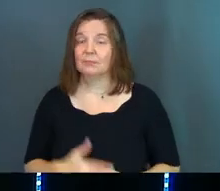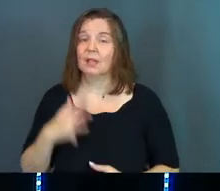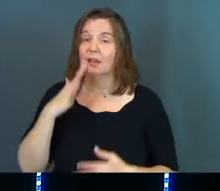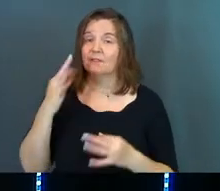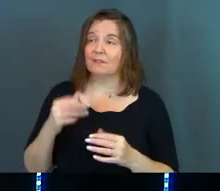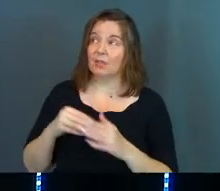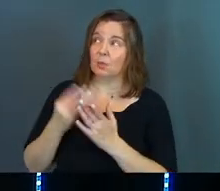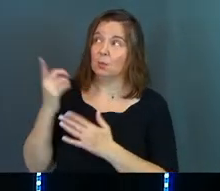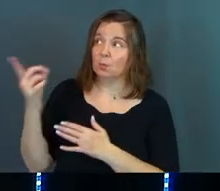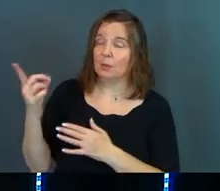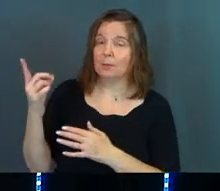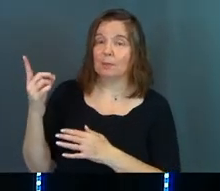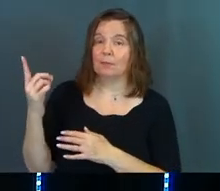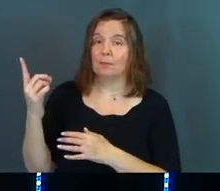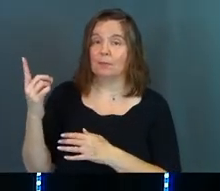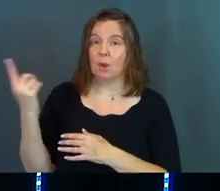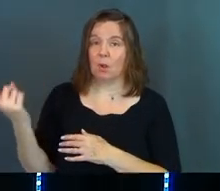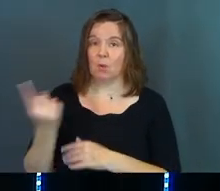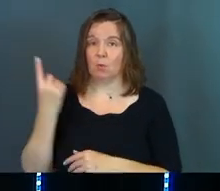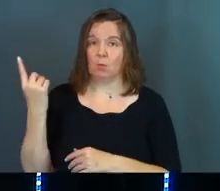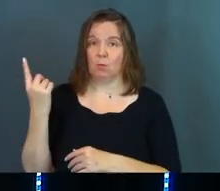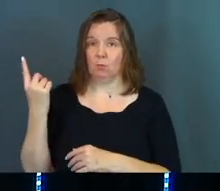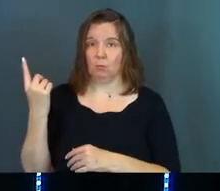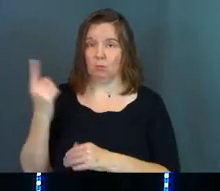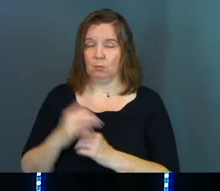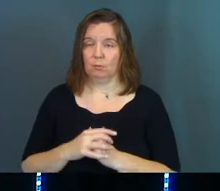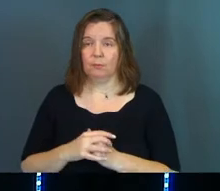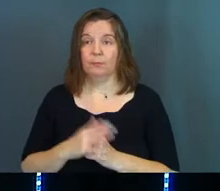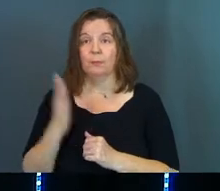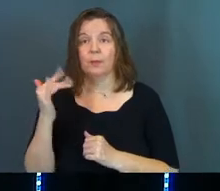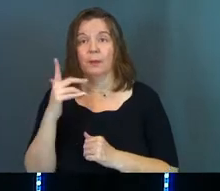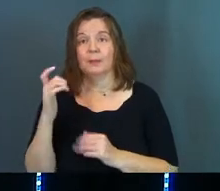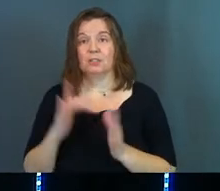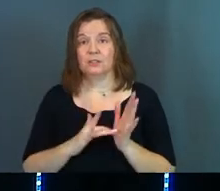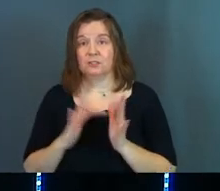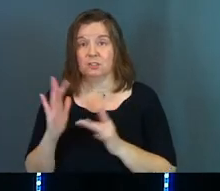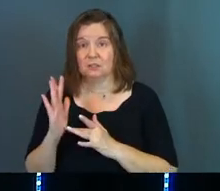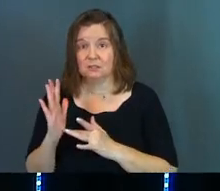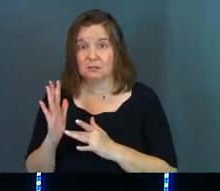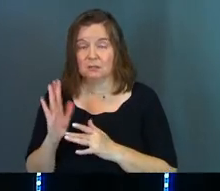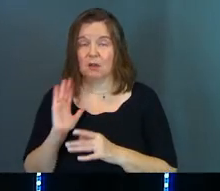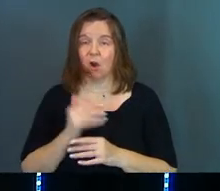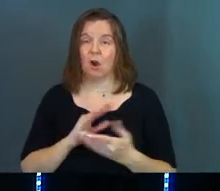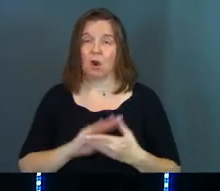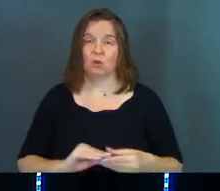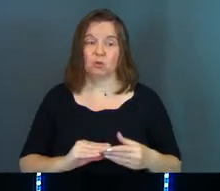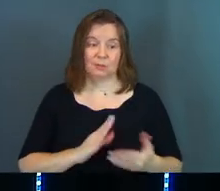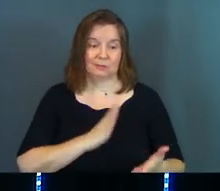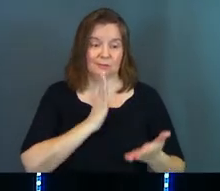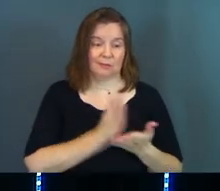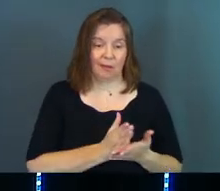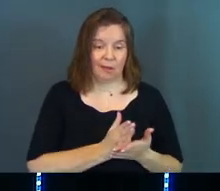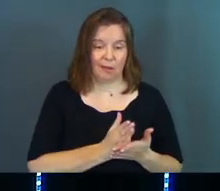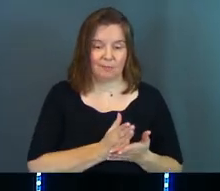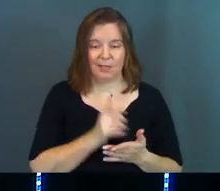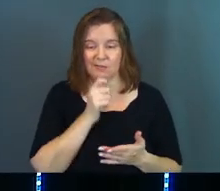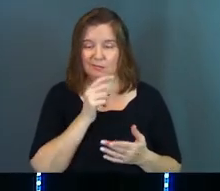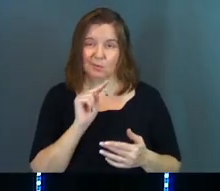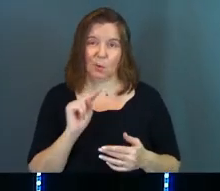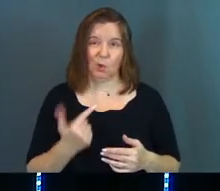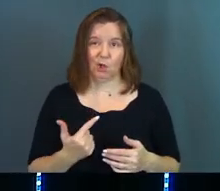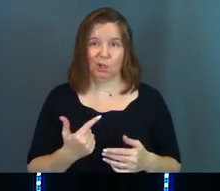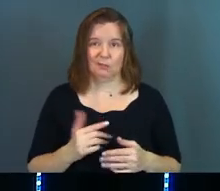Faith in Him and Him alone. Because of Jesus, our story doesn't just end at, you're no